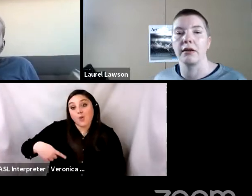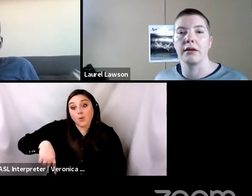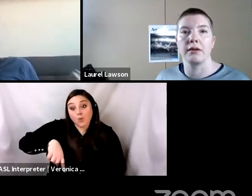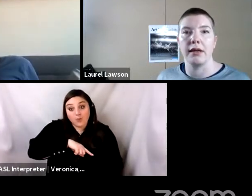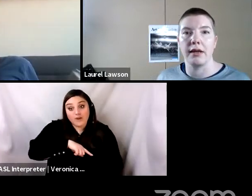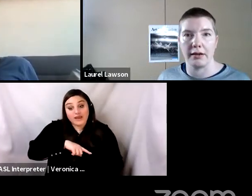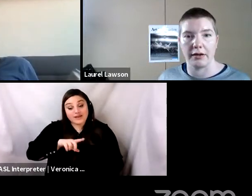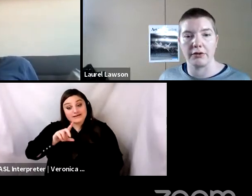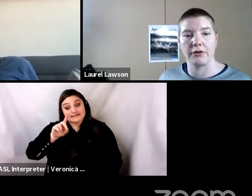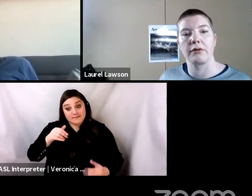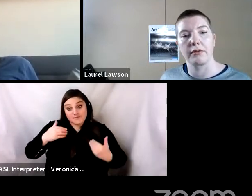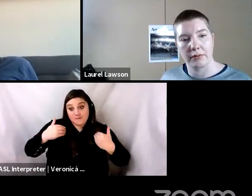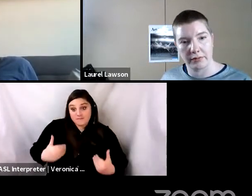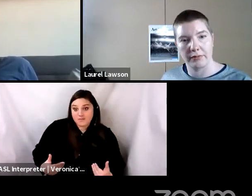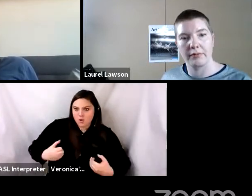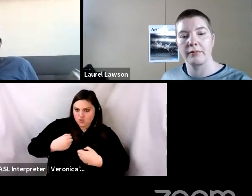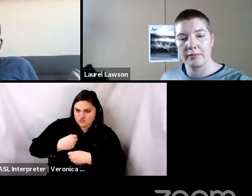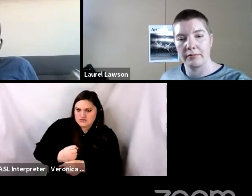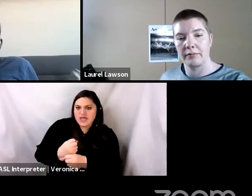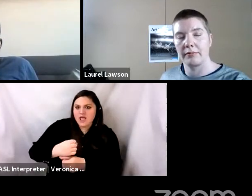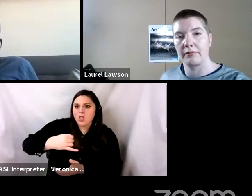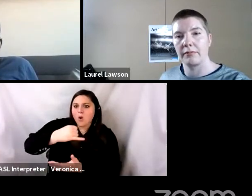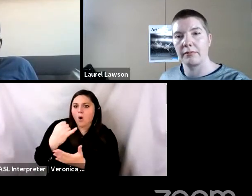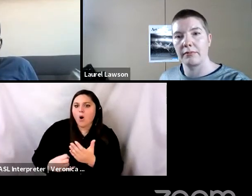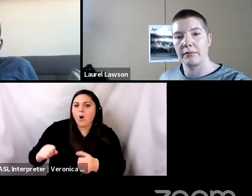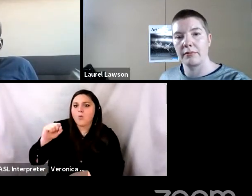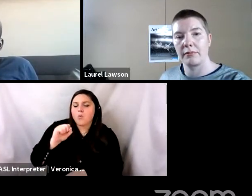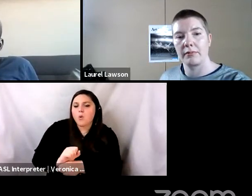immediately in it.